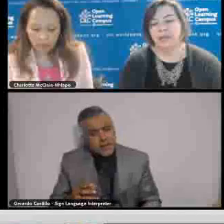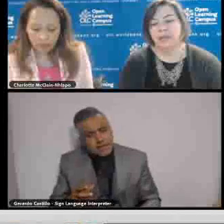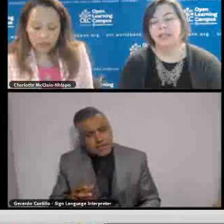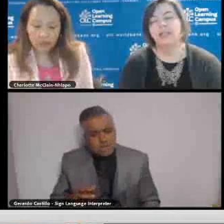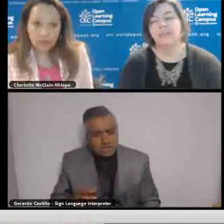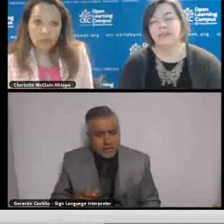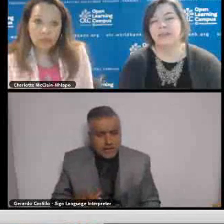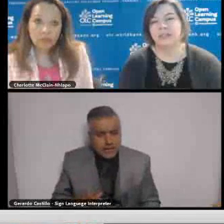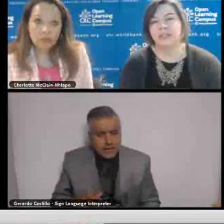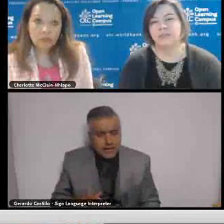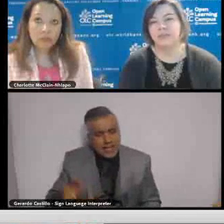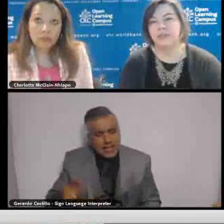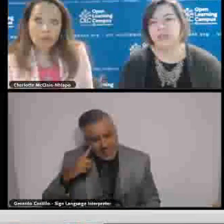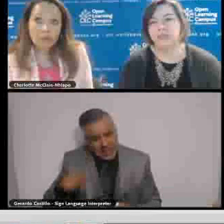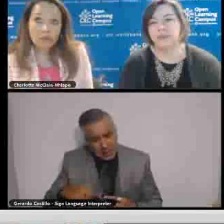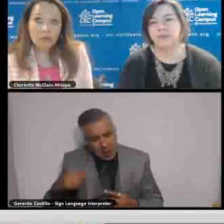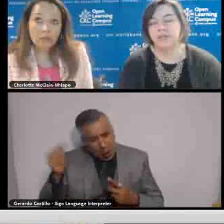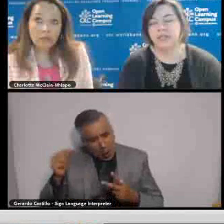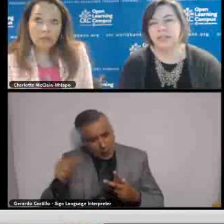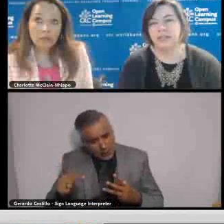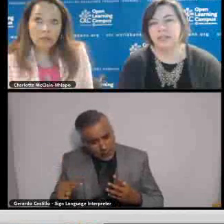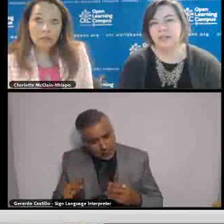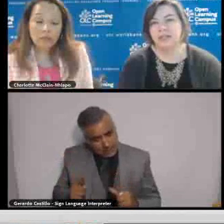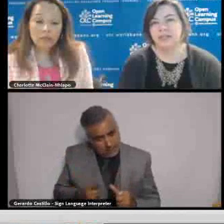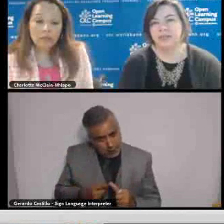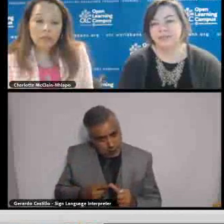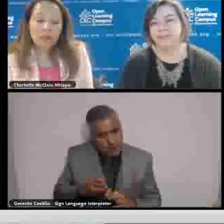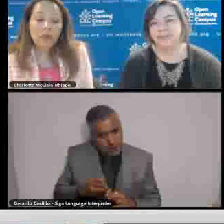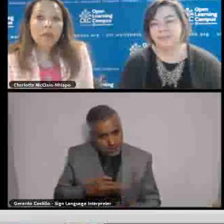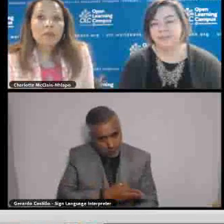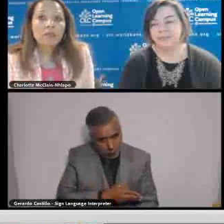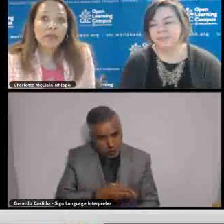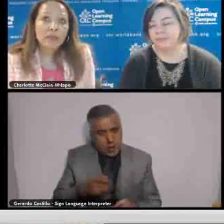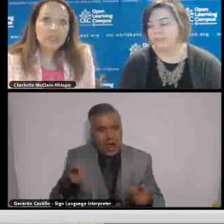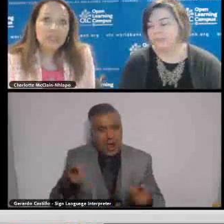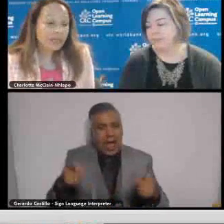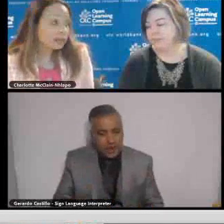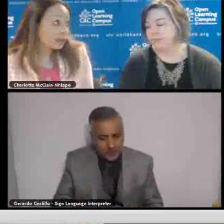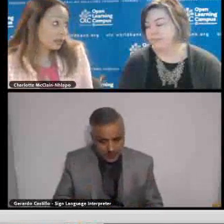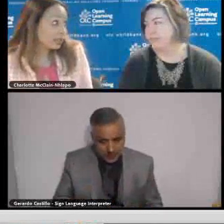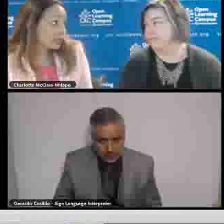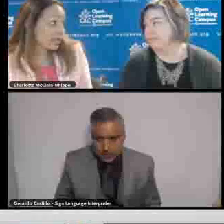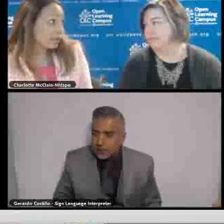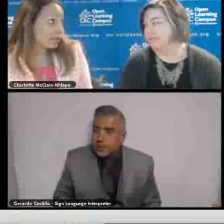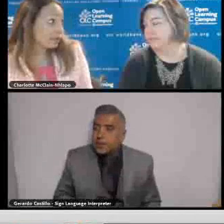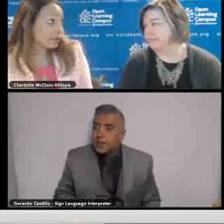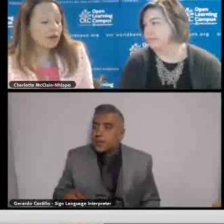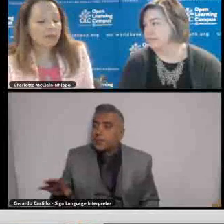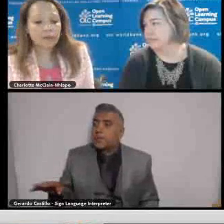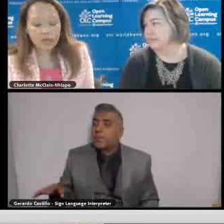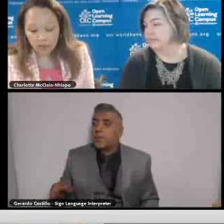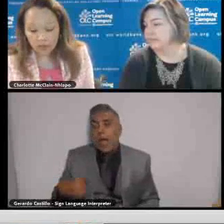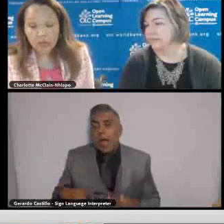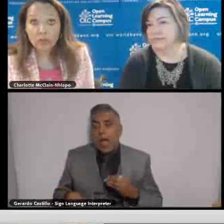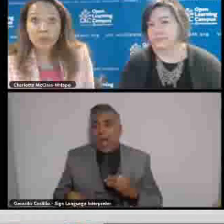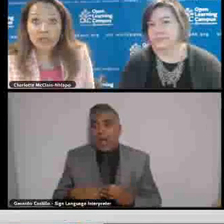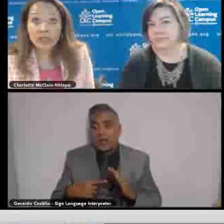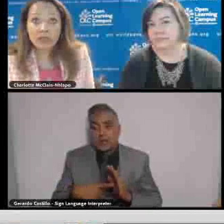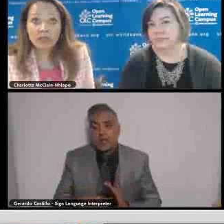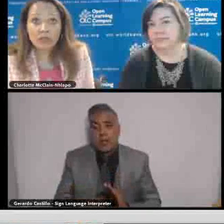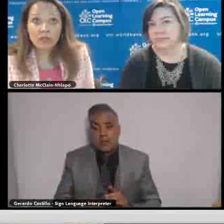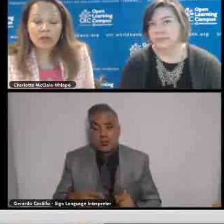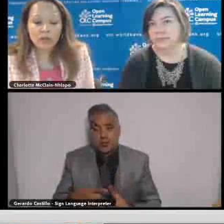thinking about these things before the event strikes. So if I may just add an example to particularly